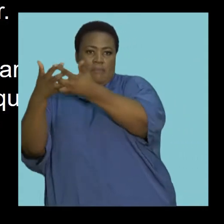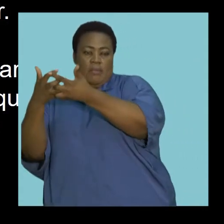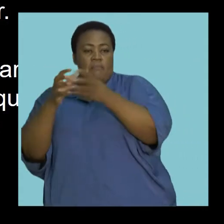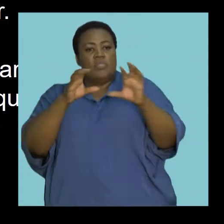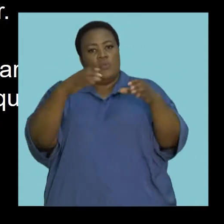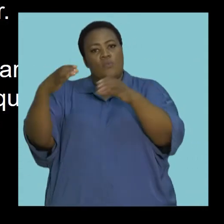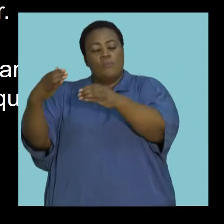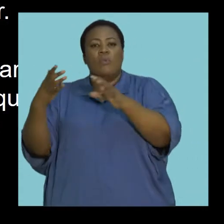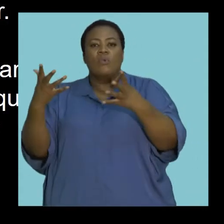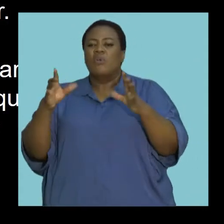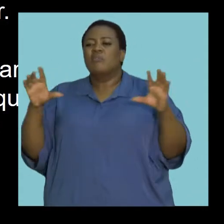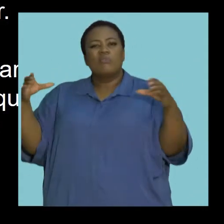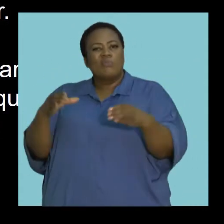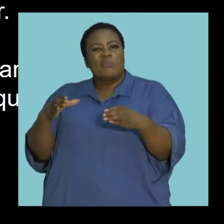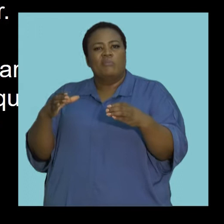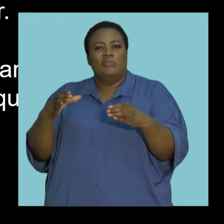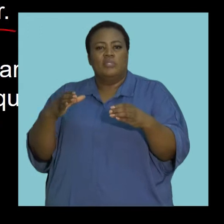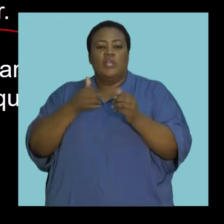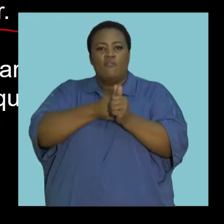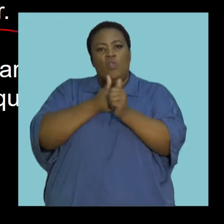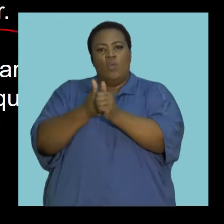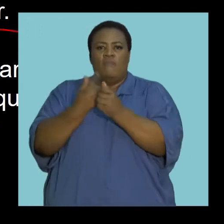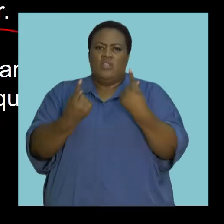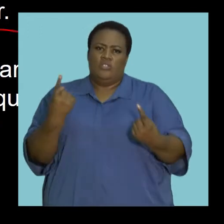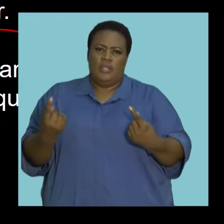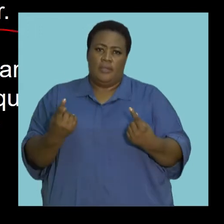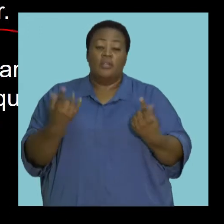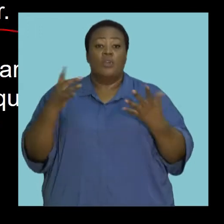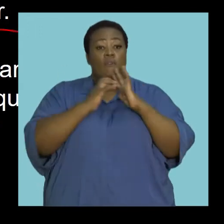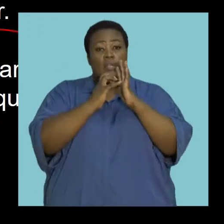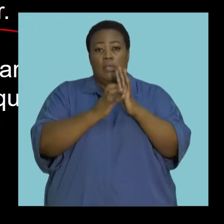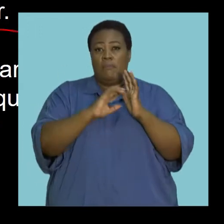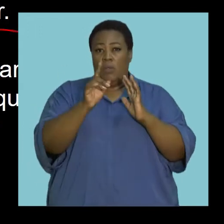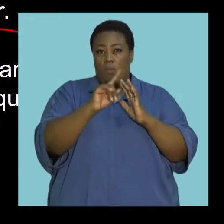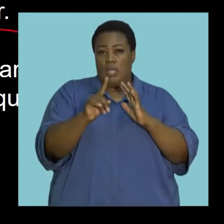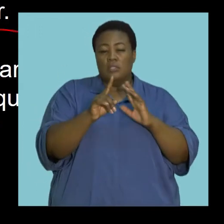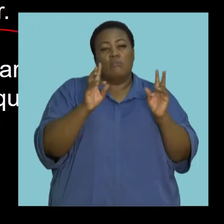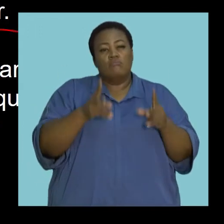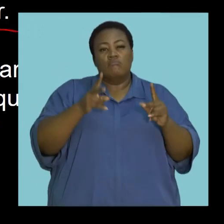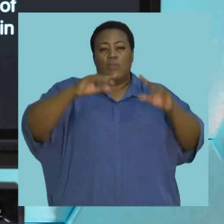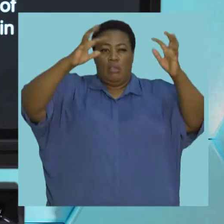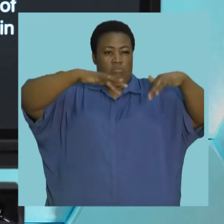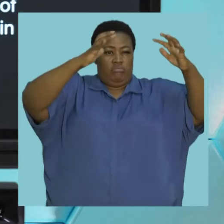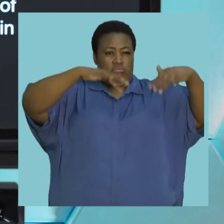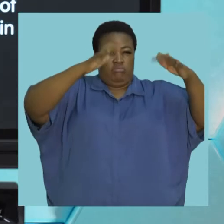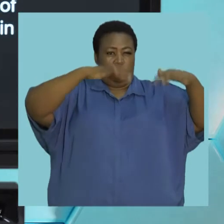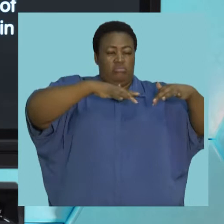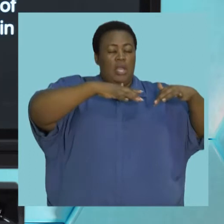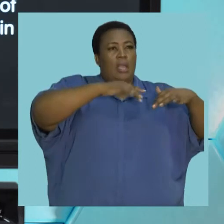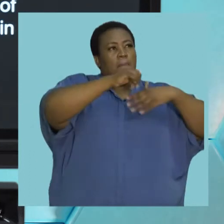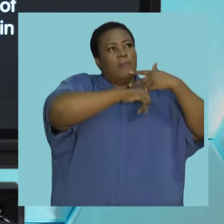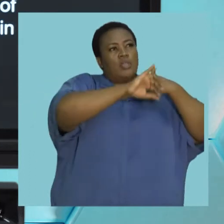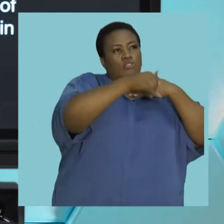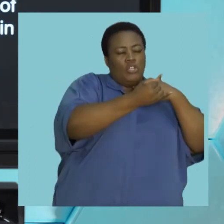or groups that follow on after each other. So the example would be the average rainfall in Jan,